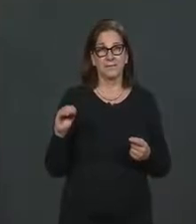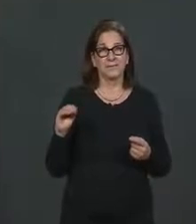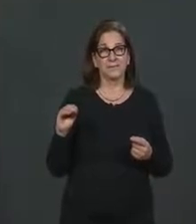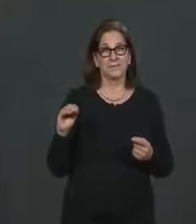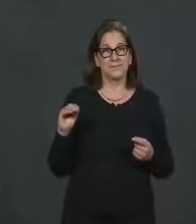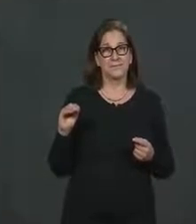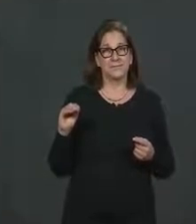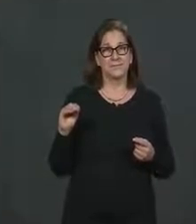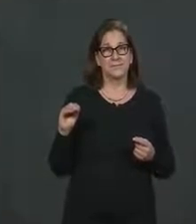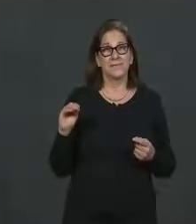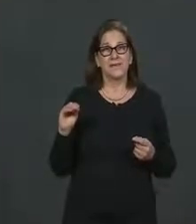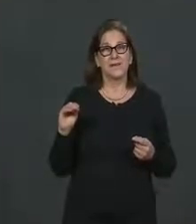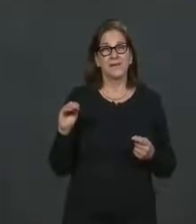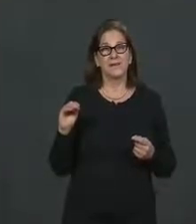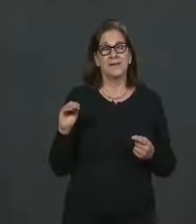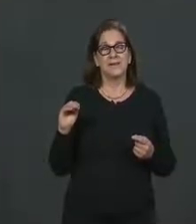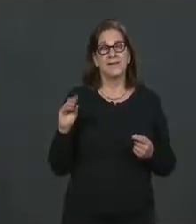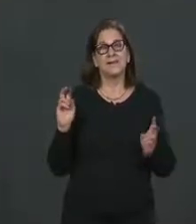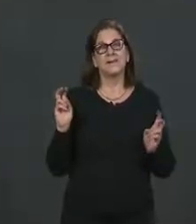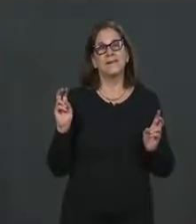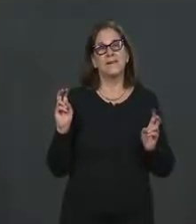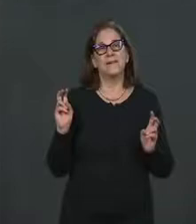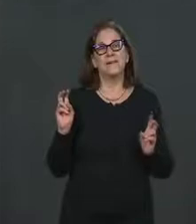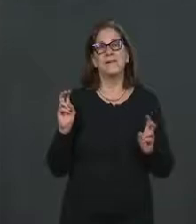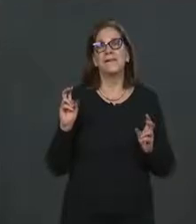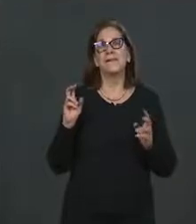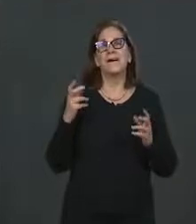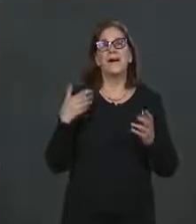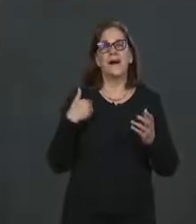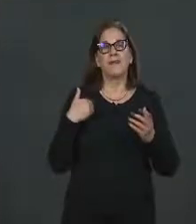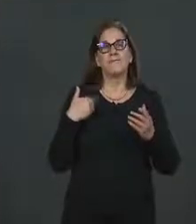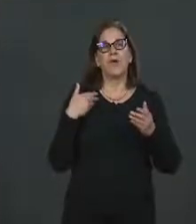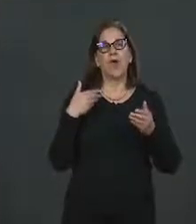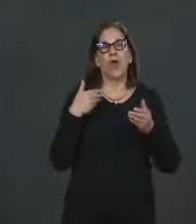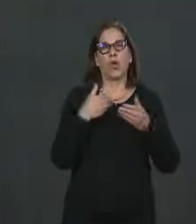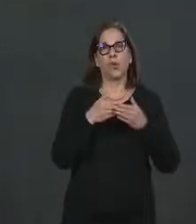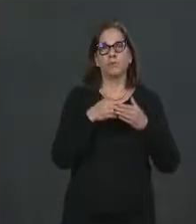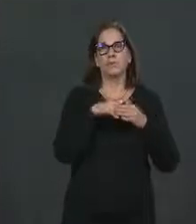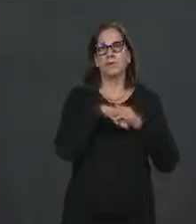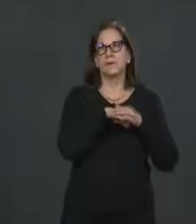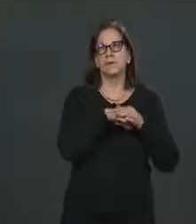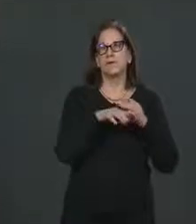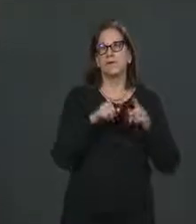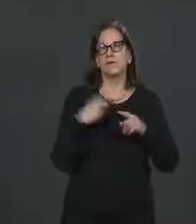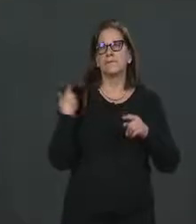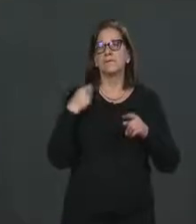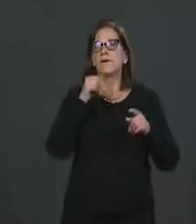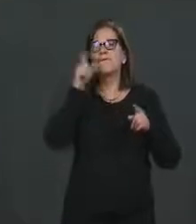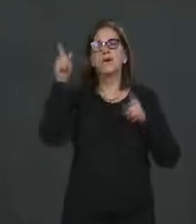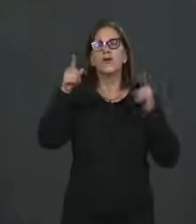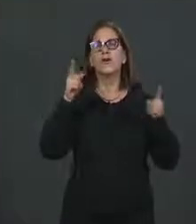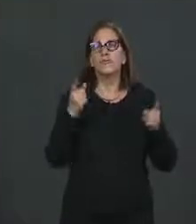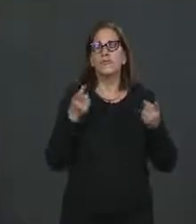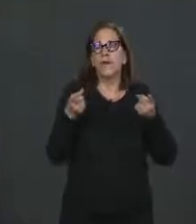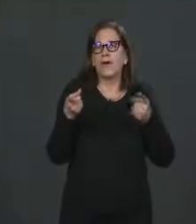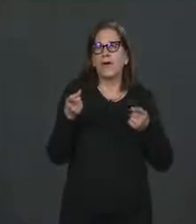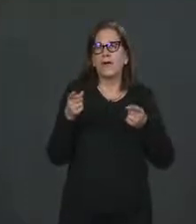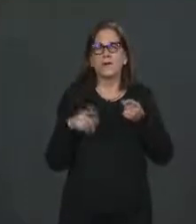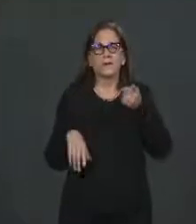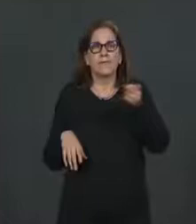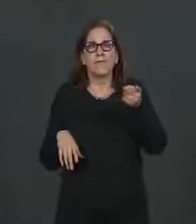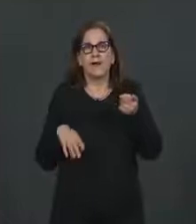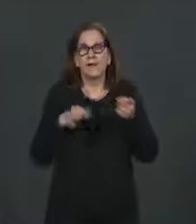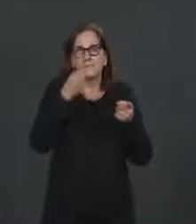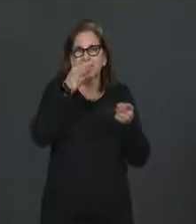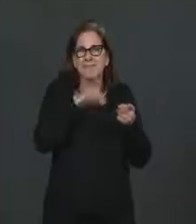country. Let me close with this. The progress we're making is a significant testament to what we